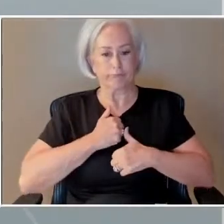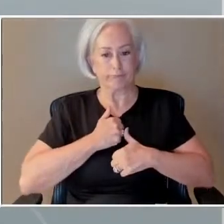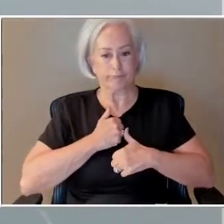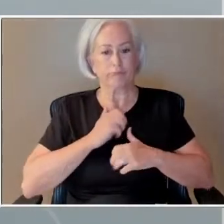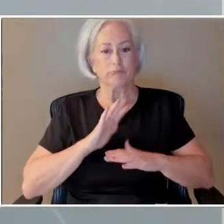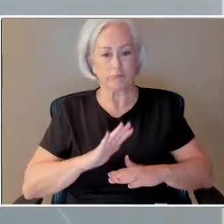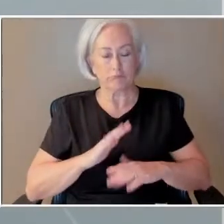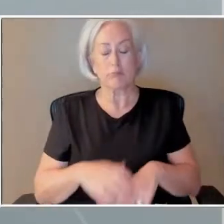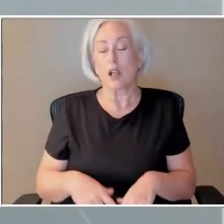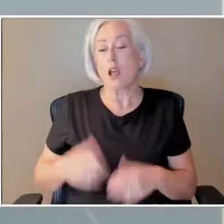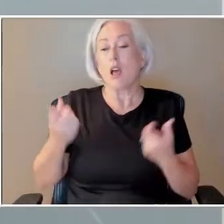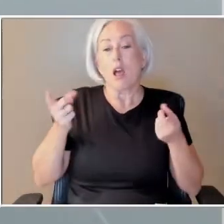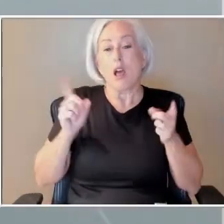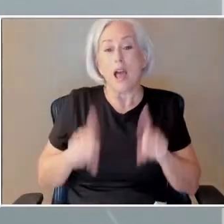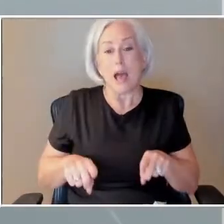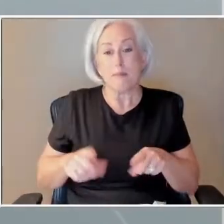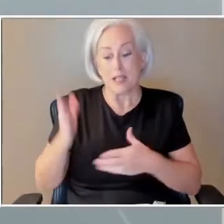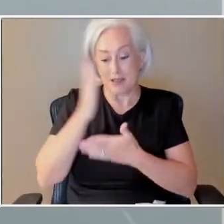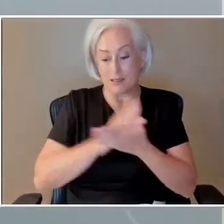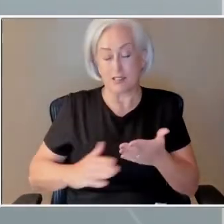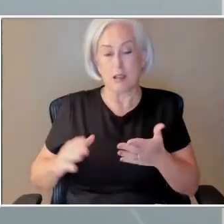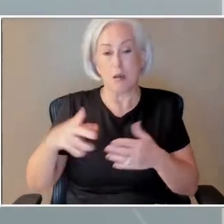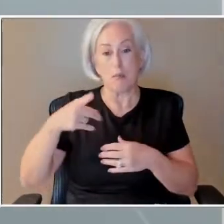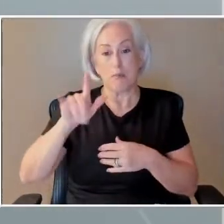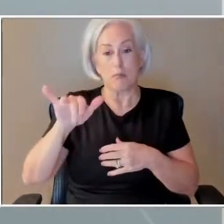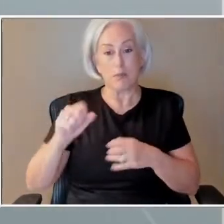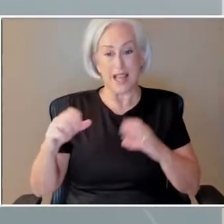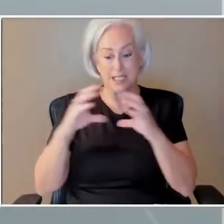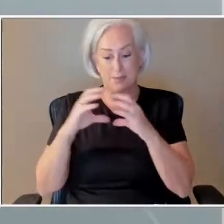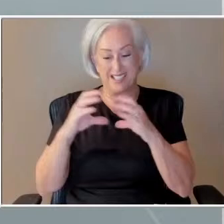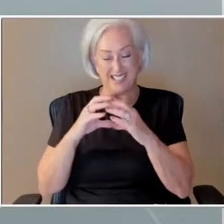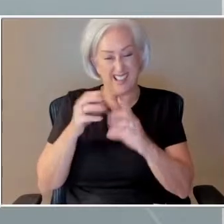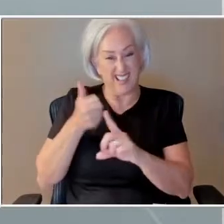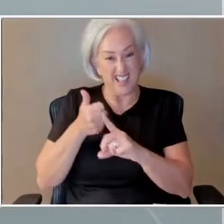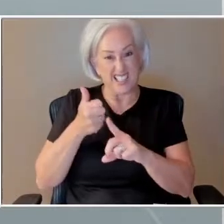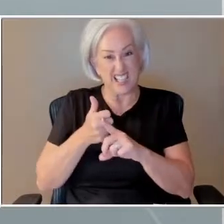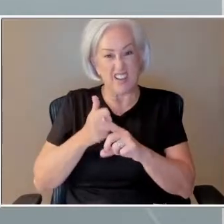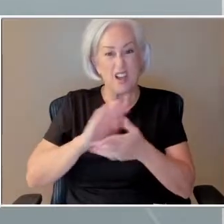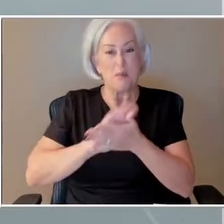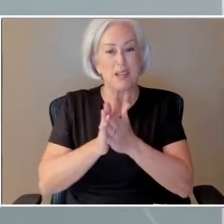some of these plasma cells become sick, or you can call like not